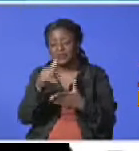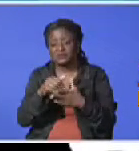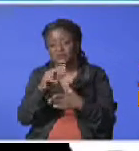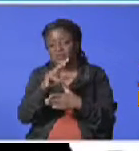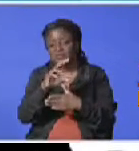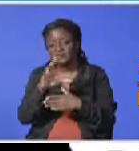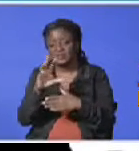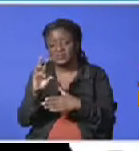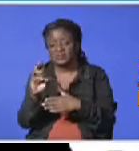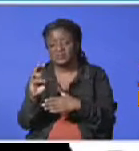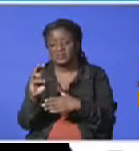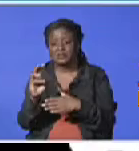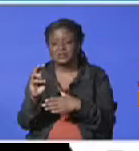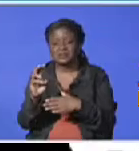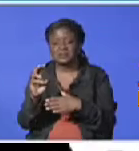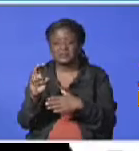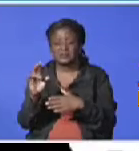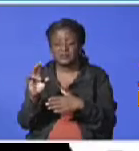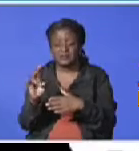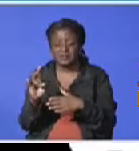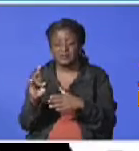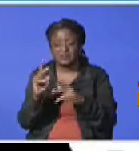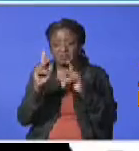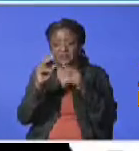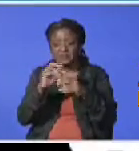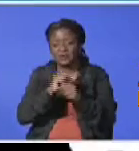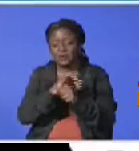7,367 COVID-19 cases nationwide, with